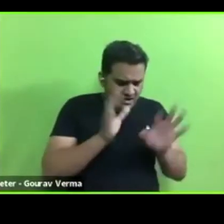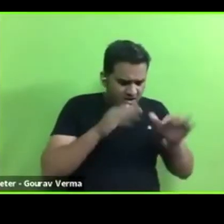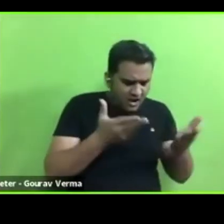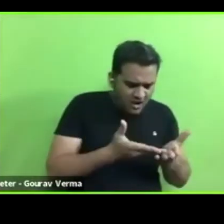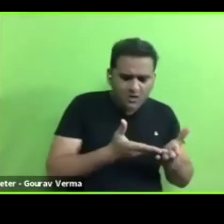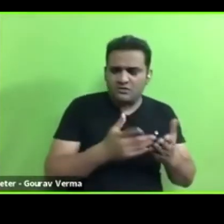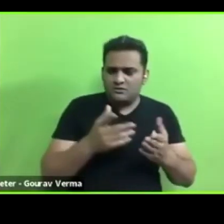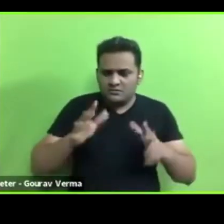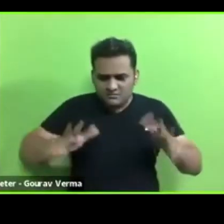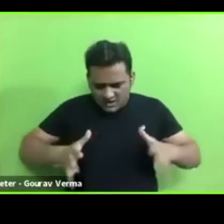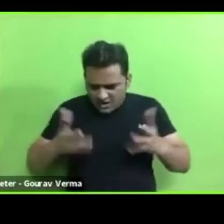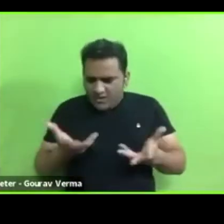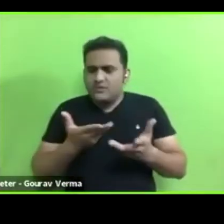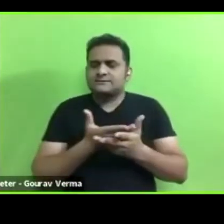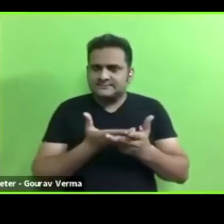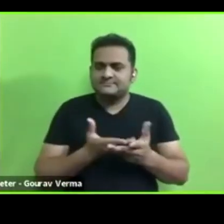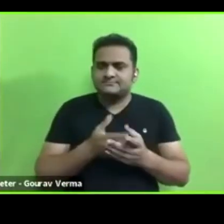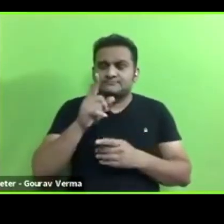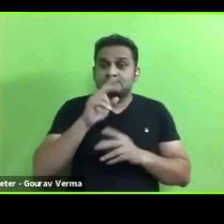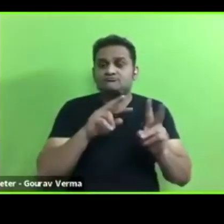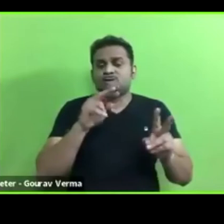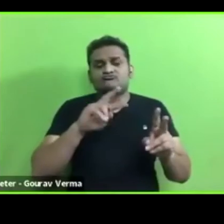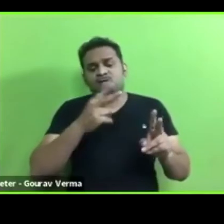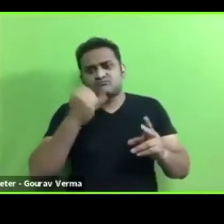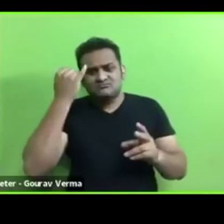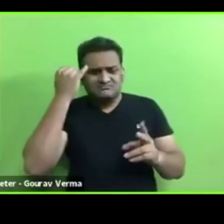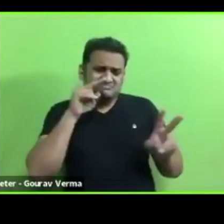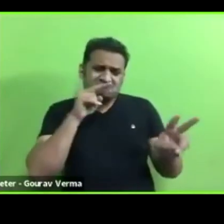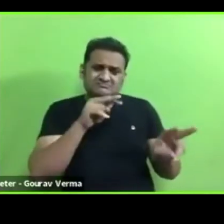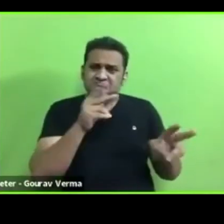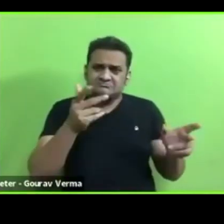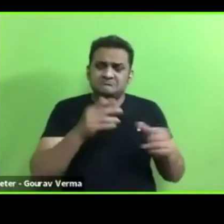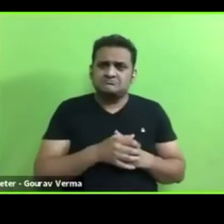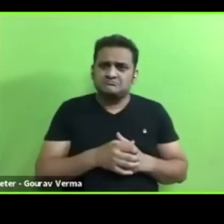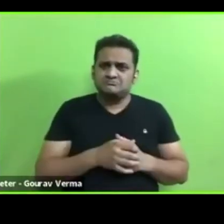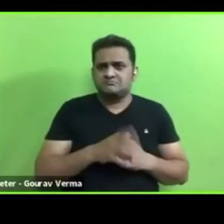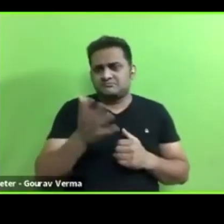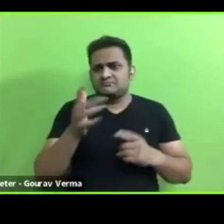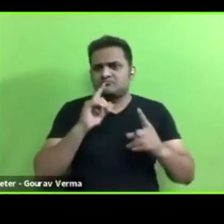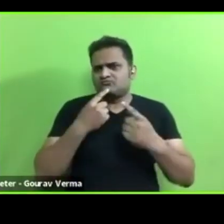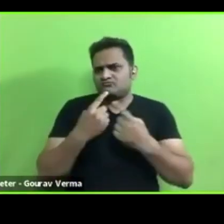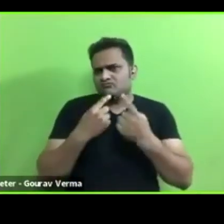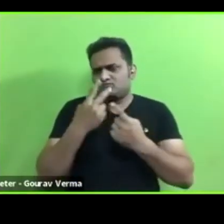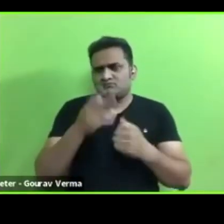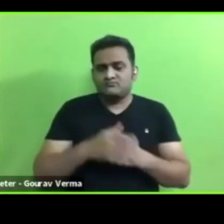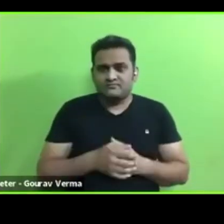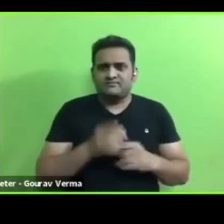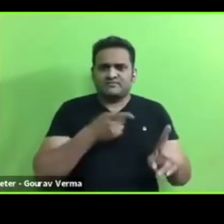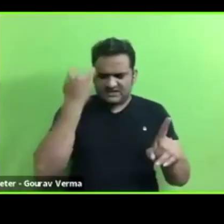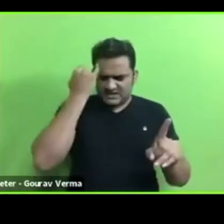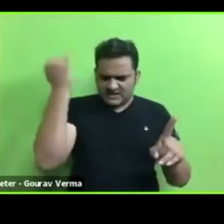And there is another aspect to this that I will highlight before we can begin a conversation. Is this idea of